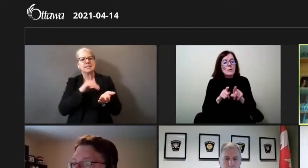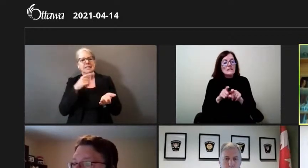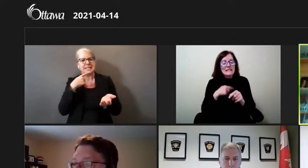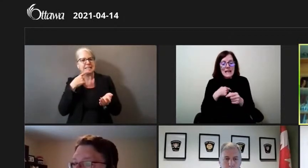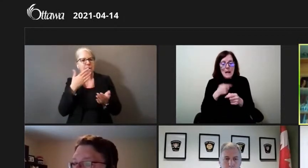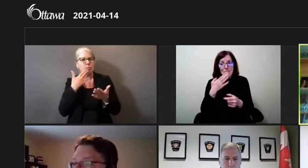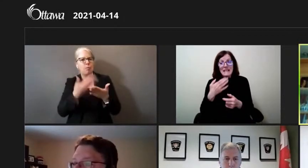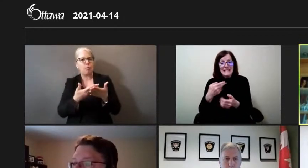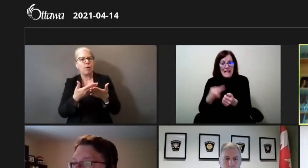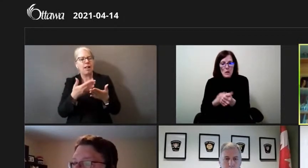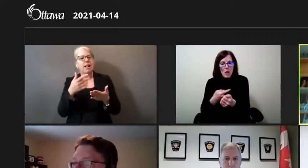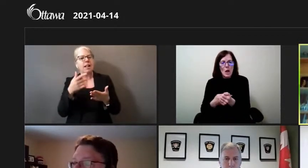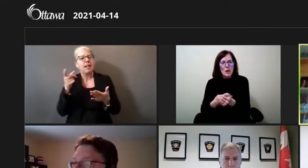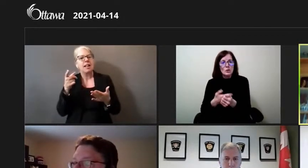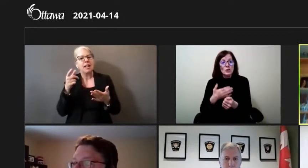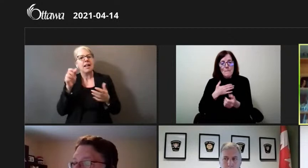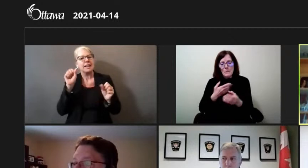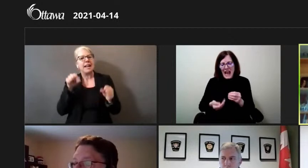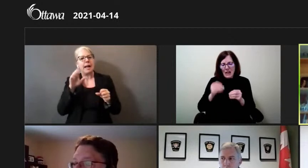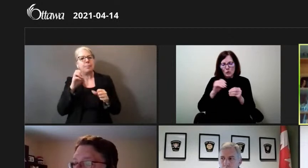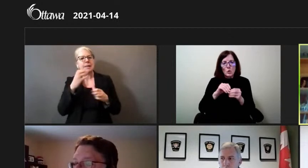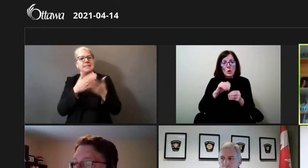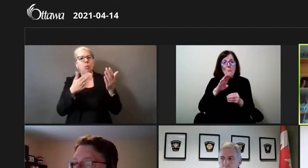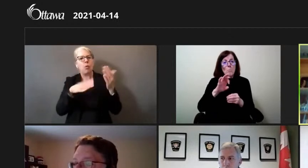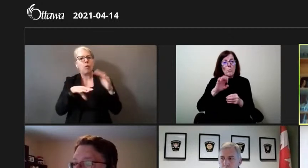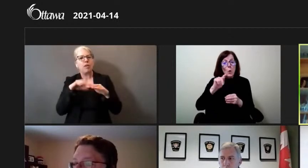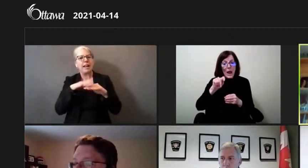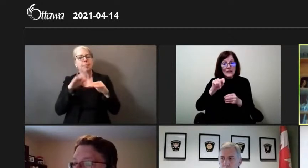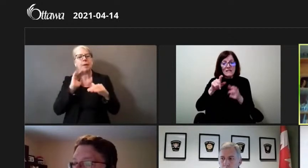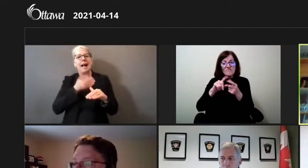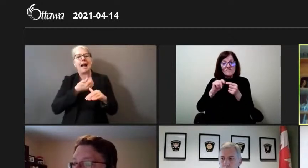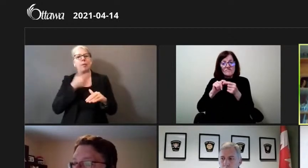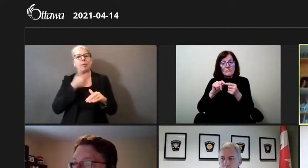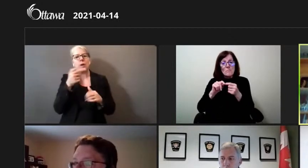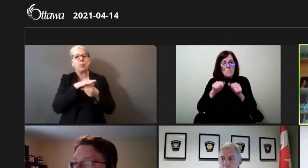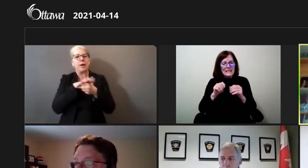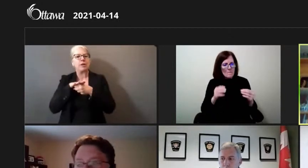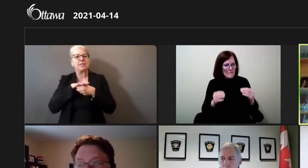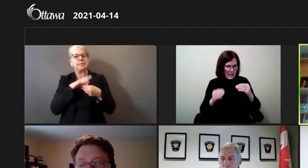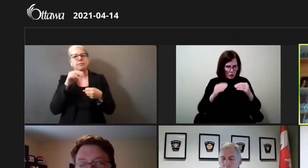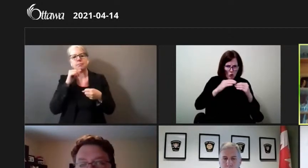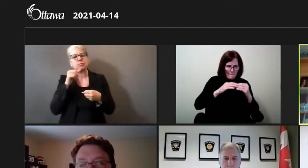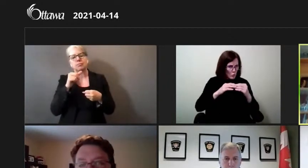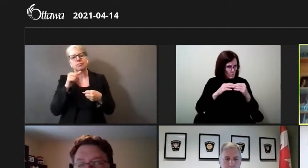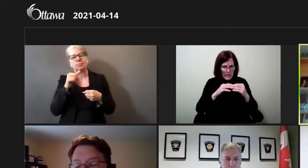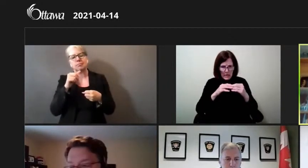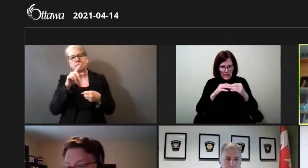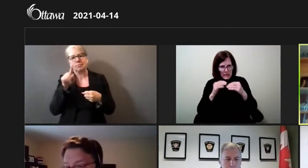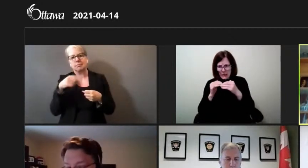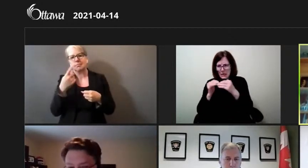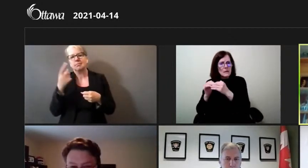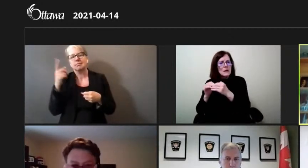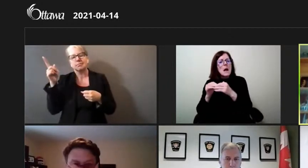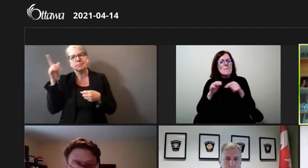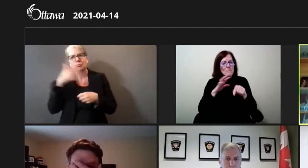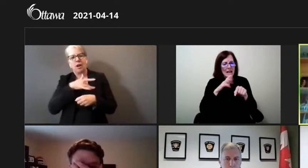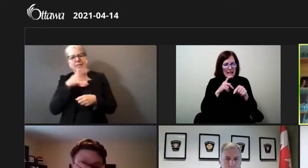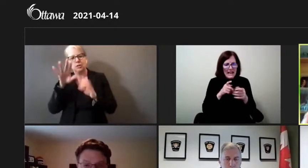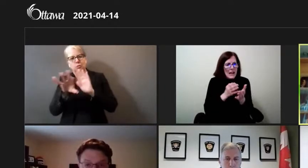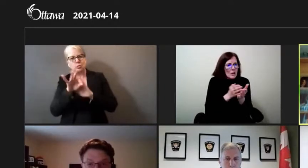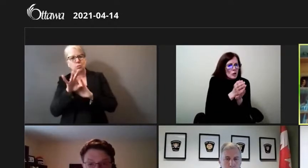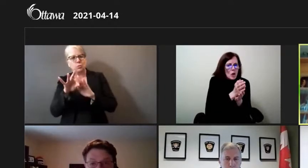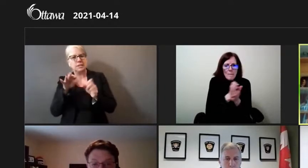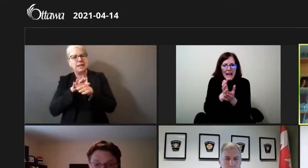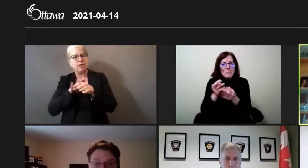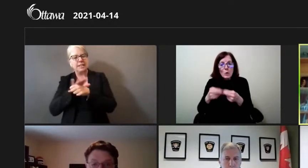that there can be some overlap, but our 21 areas are not necessarily the areas that the province chose. And I think